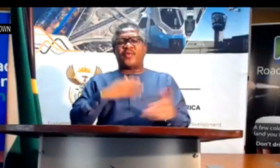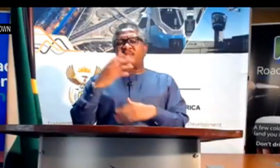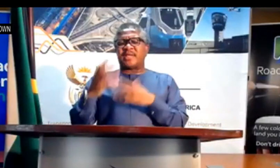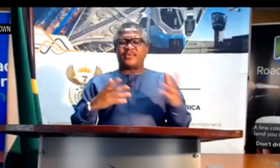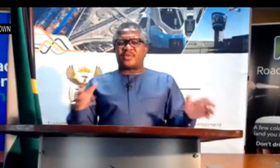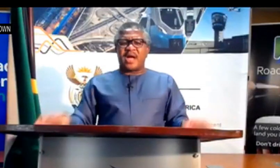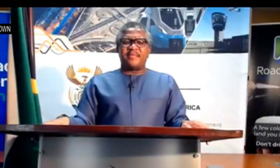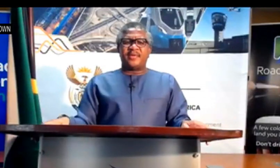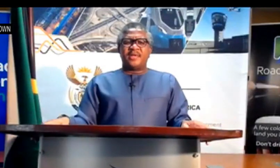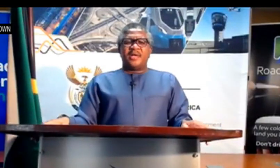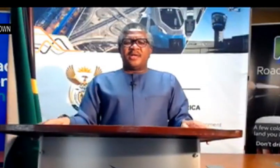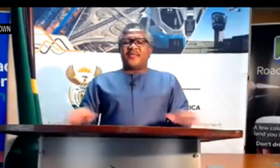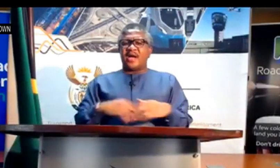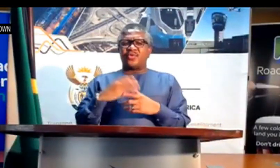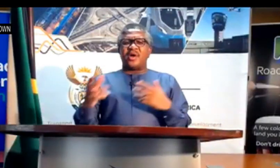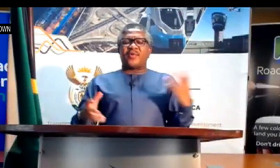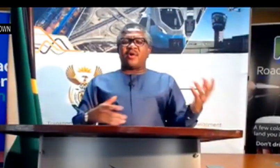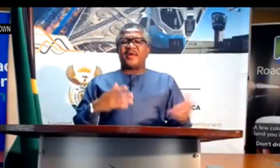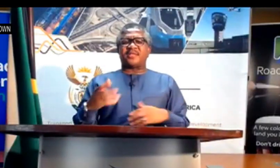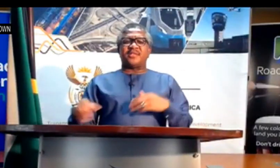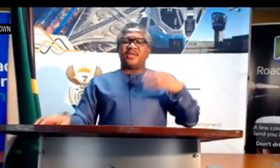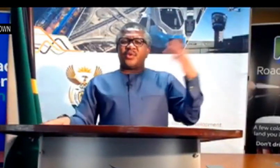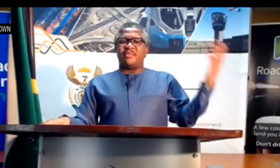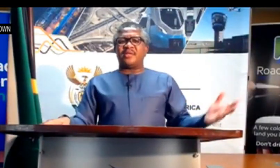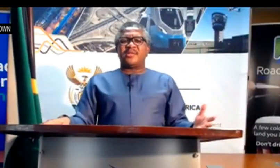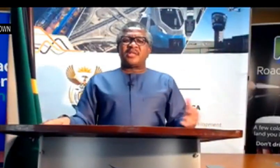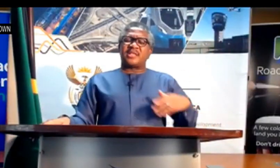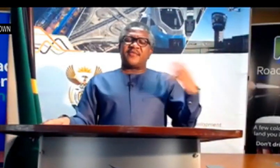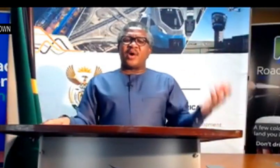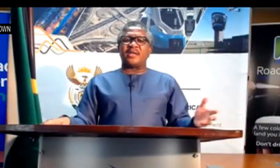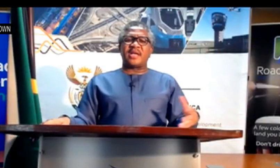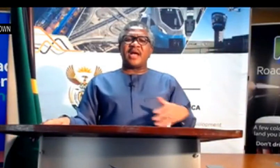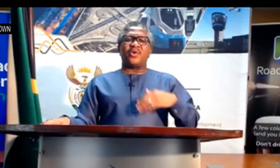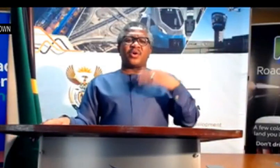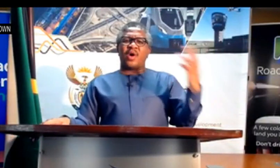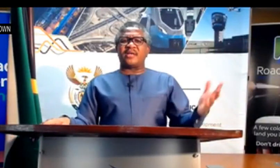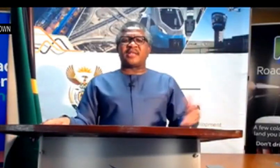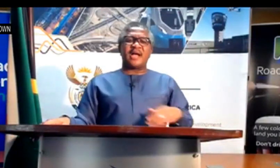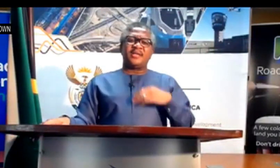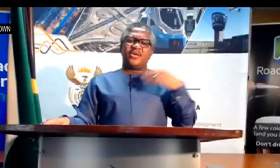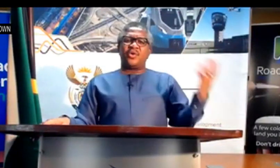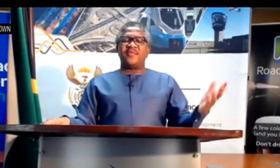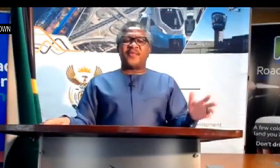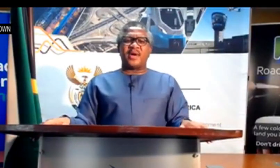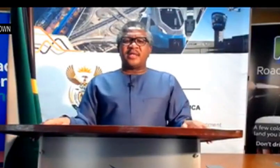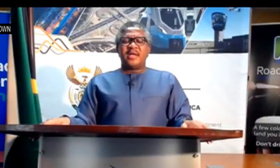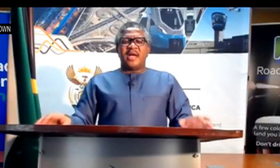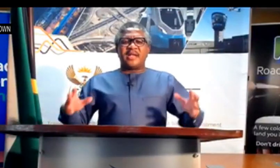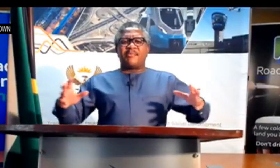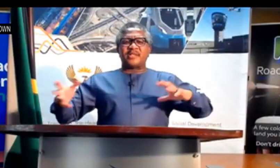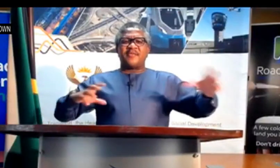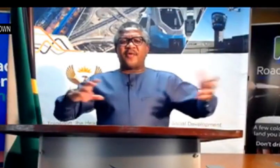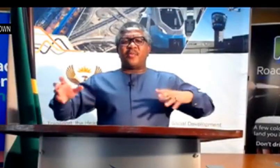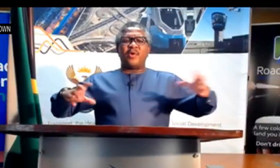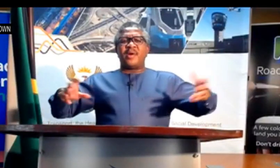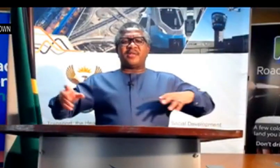do from time to time. If I do have COVID, it will mean self-quarantine or quarantine going forward. At